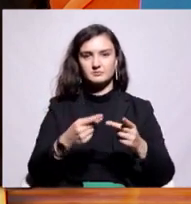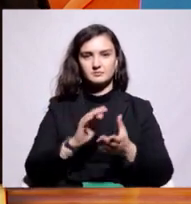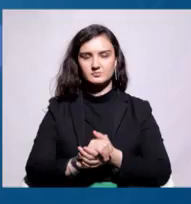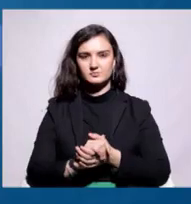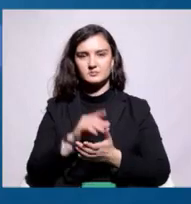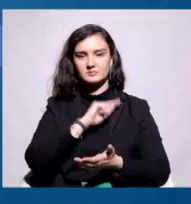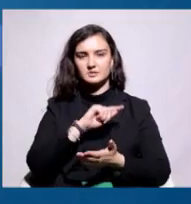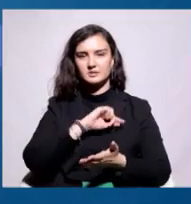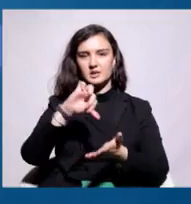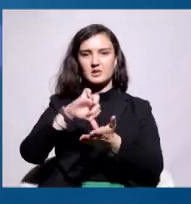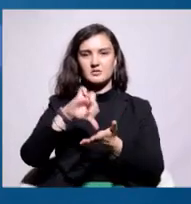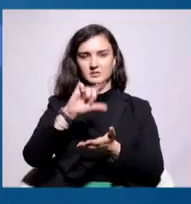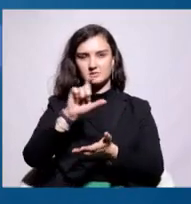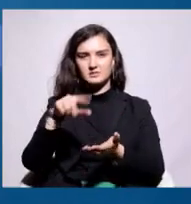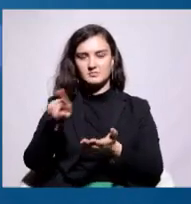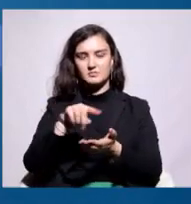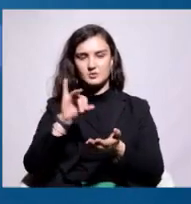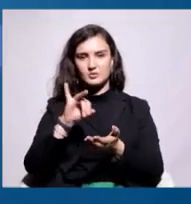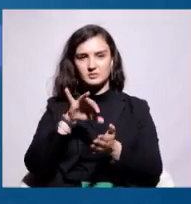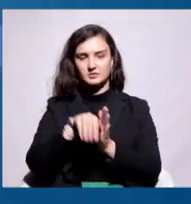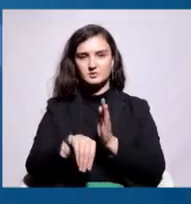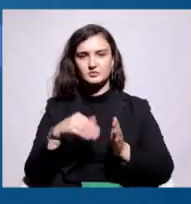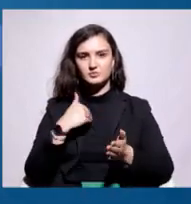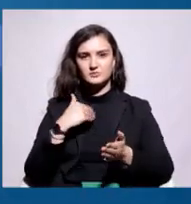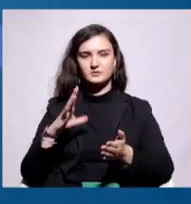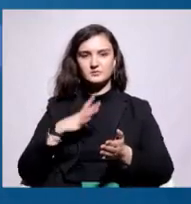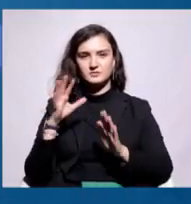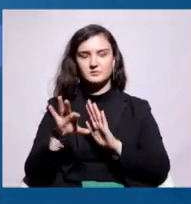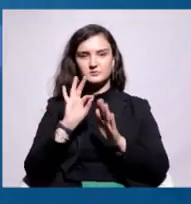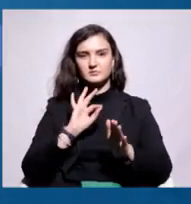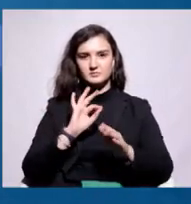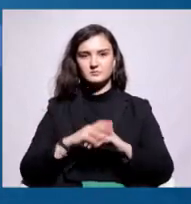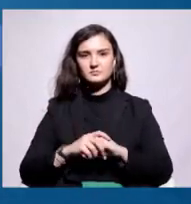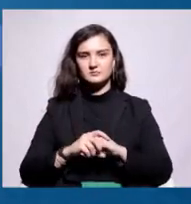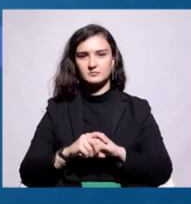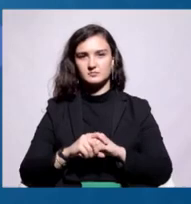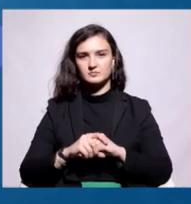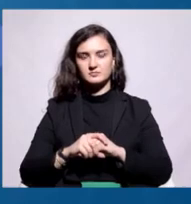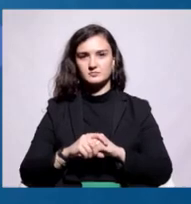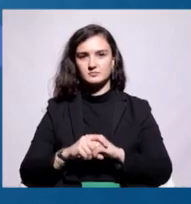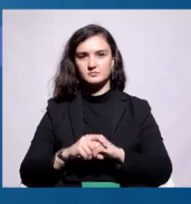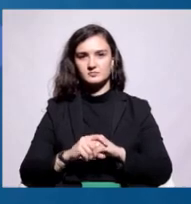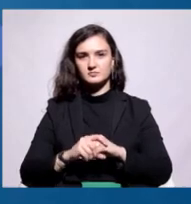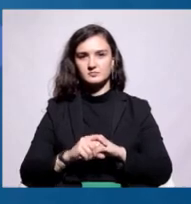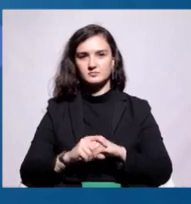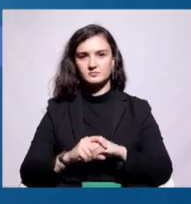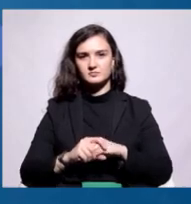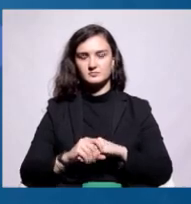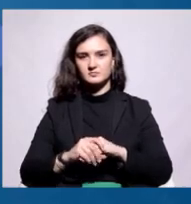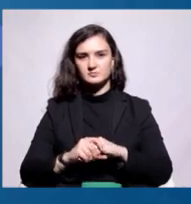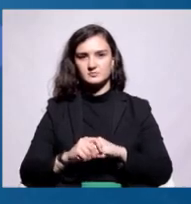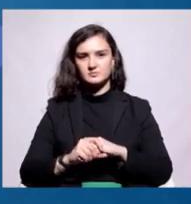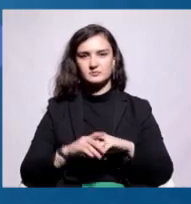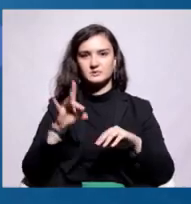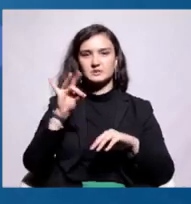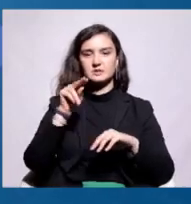the characters of the story. We have selected quite a few. Let's start with Rip Van